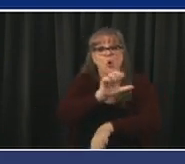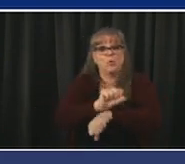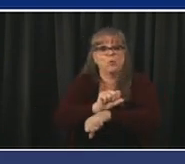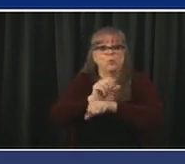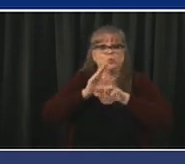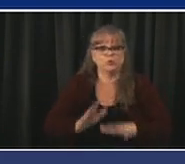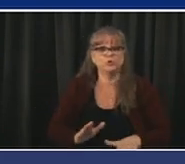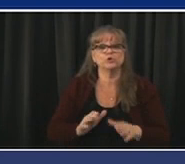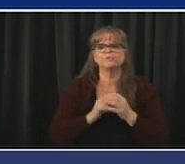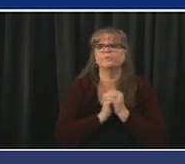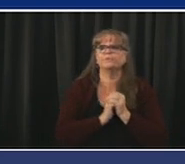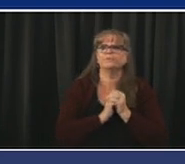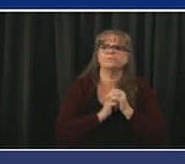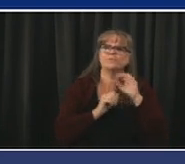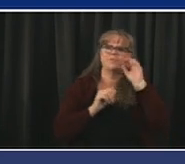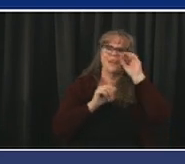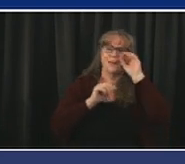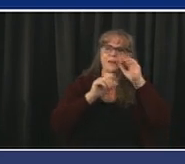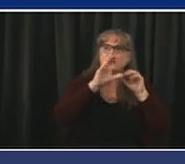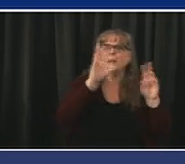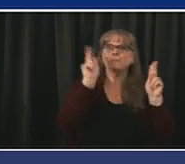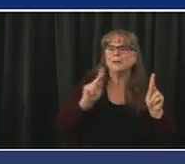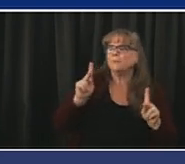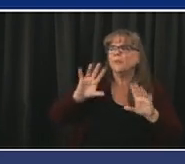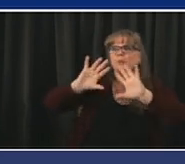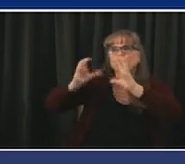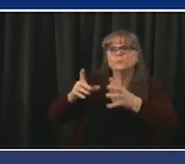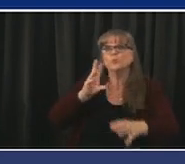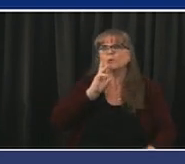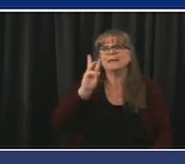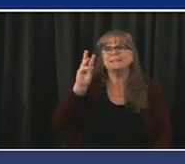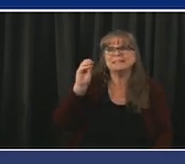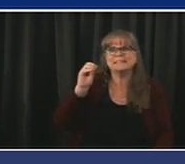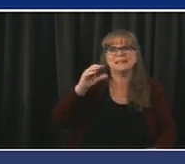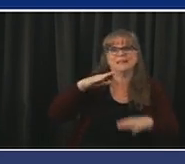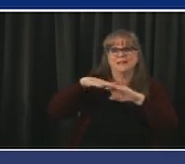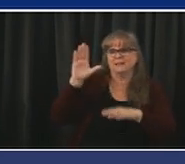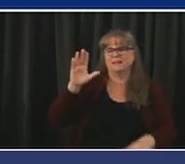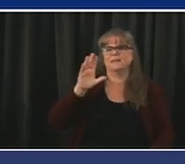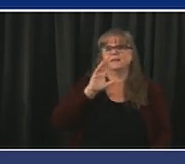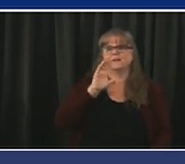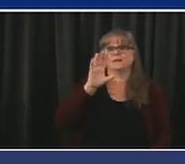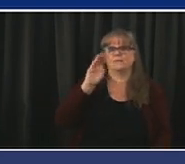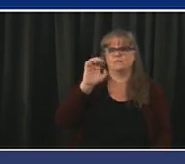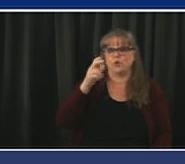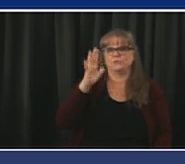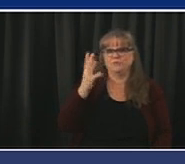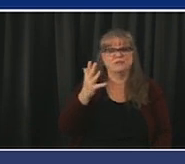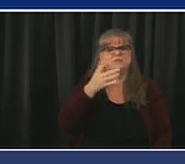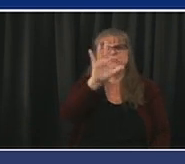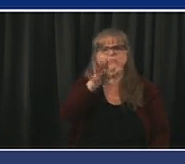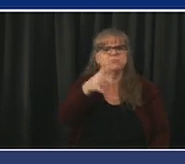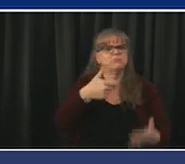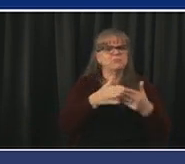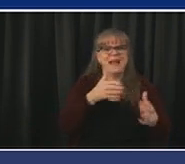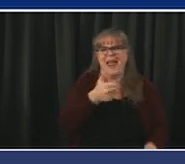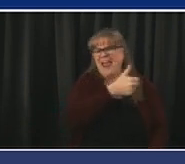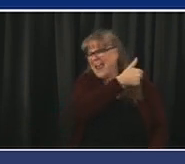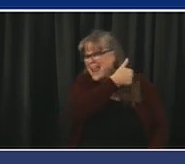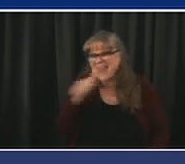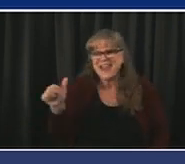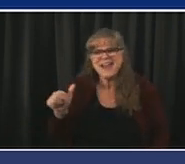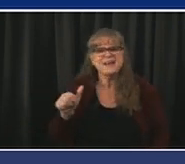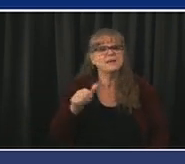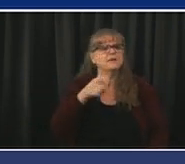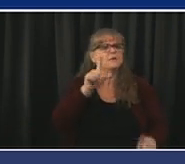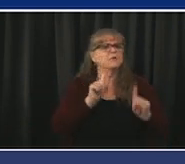and older, starting on March 5th, will be able to work with any enrolled provider. This includes our federally qualified health centers, our large